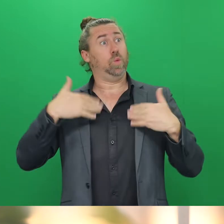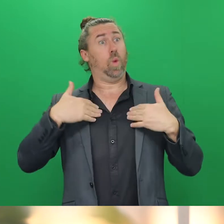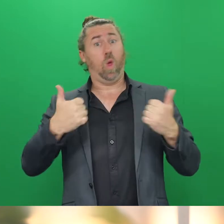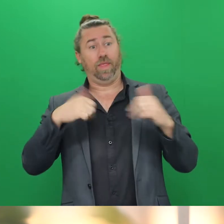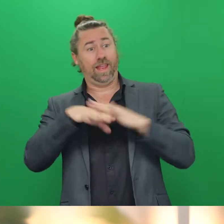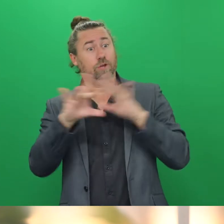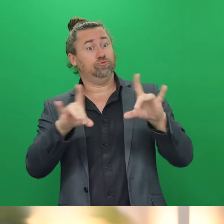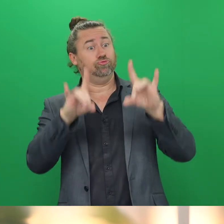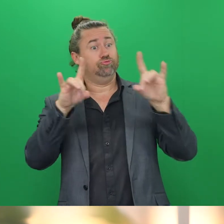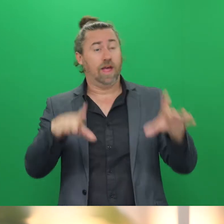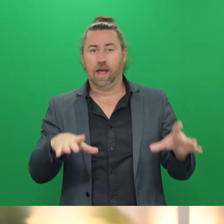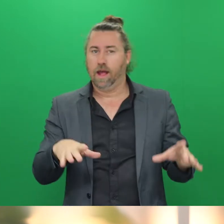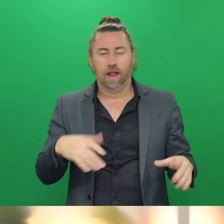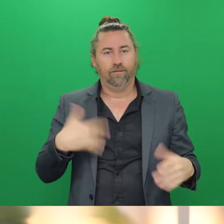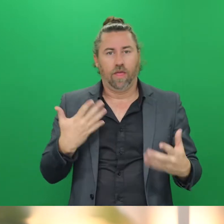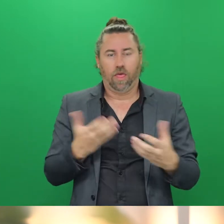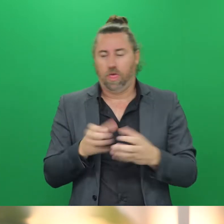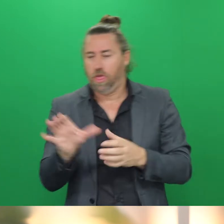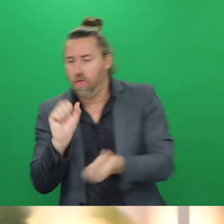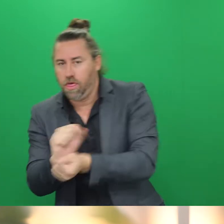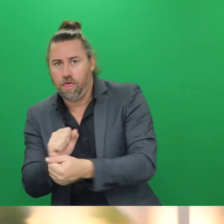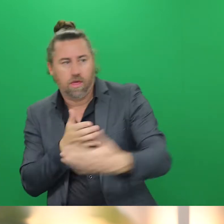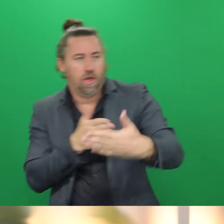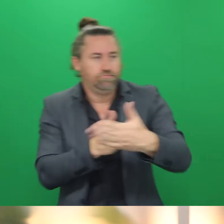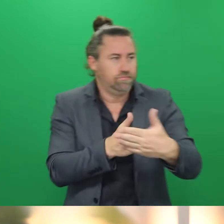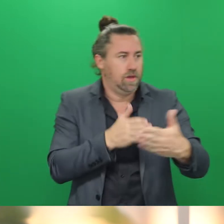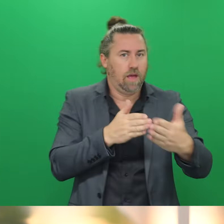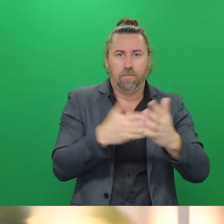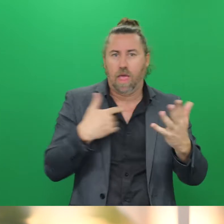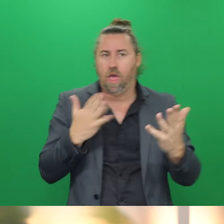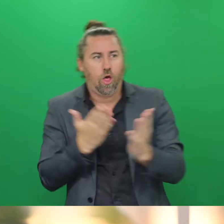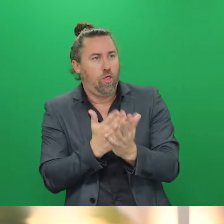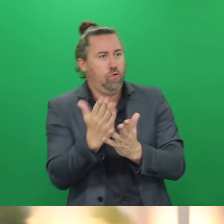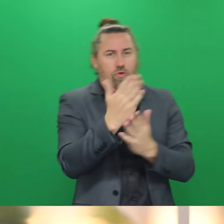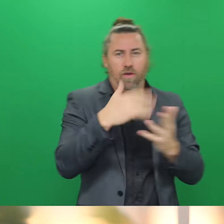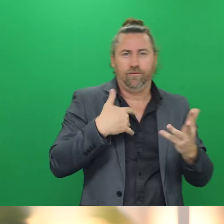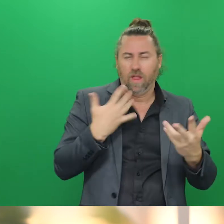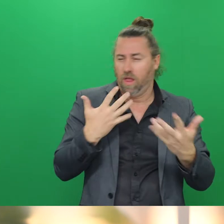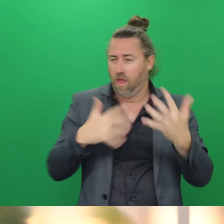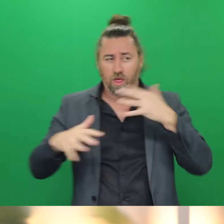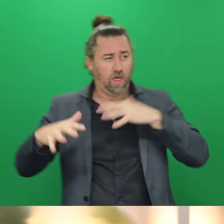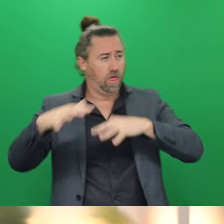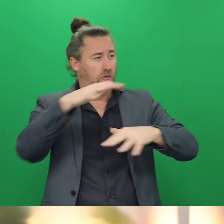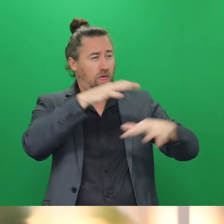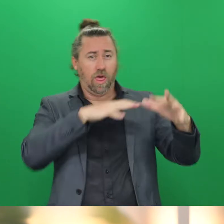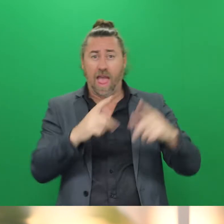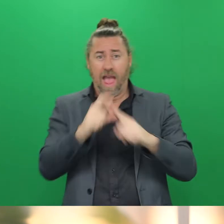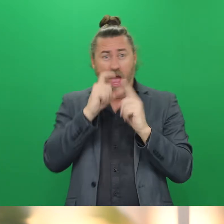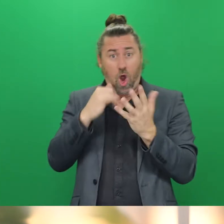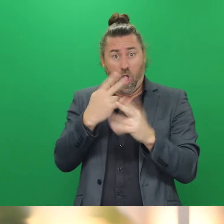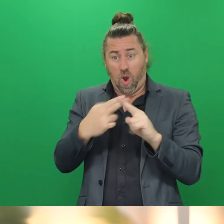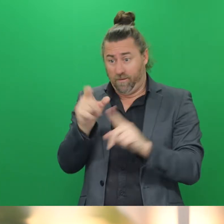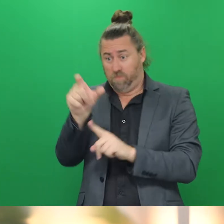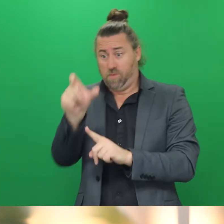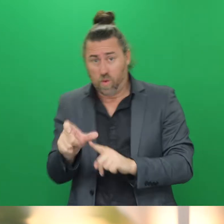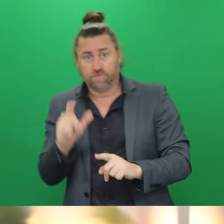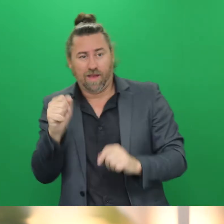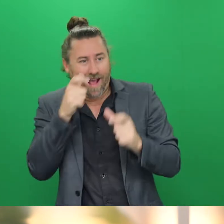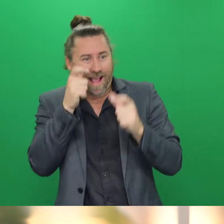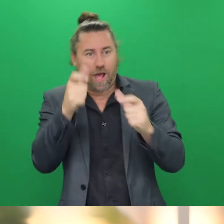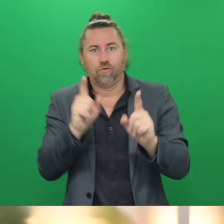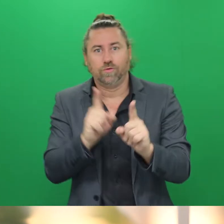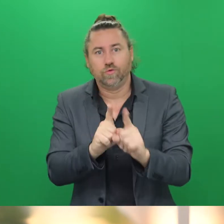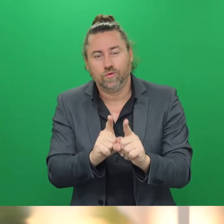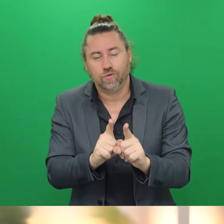often experienced as being fragmented, complex and difficult to navigate for consumers and carers. The results from